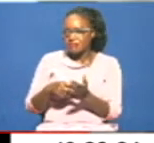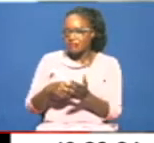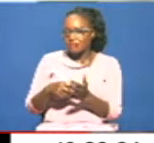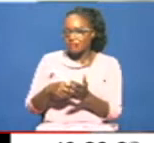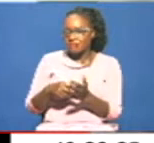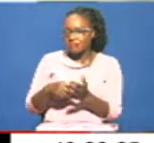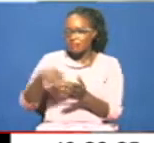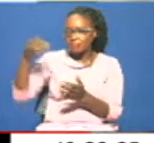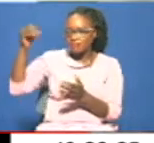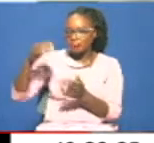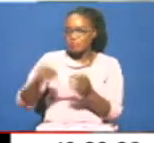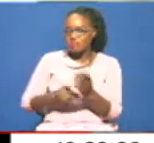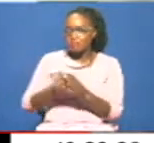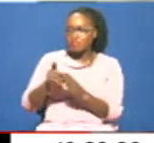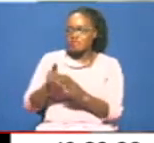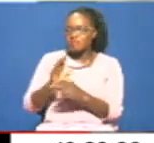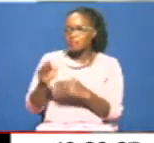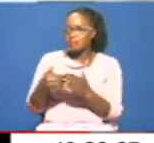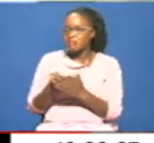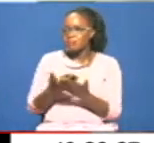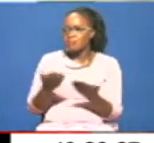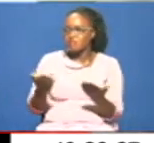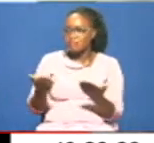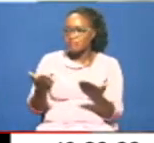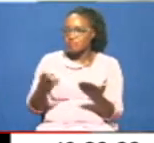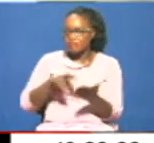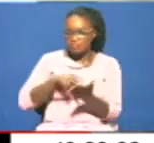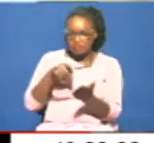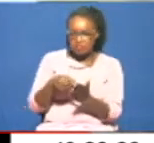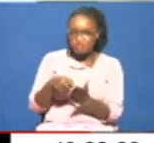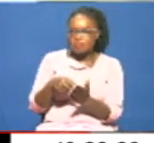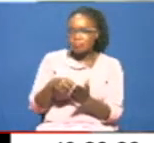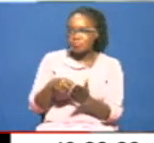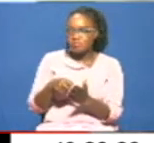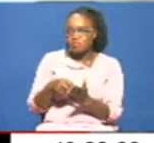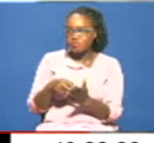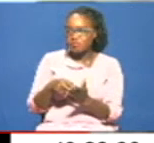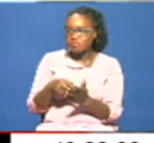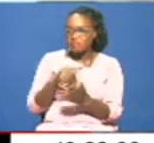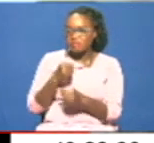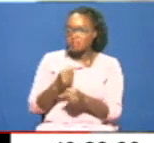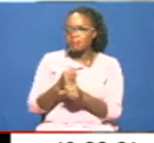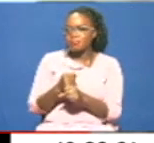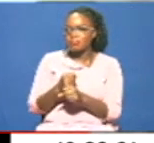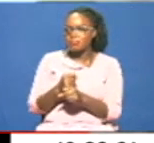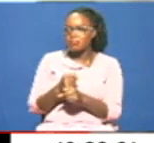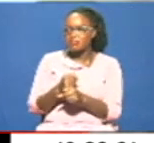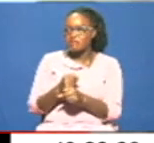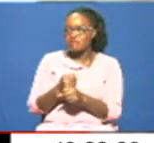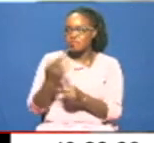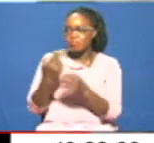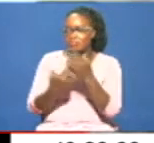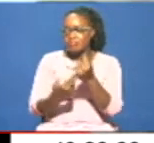Energizing Development. All those projects and the efforts that are also being done by partners like